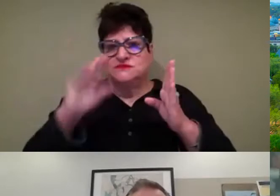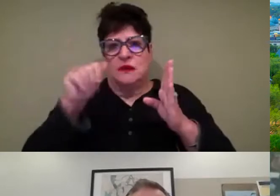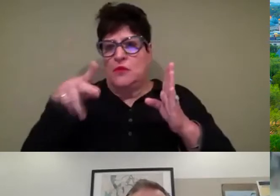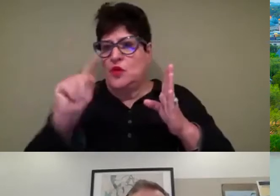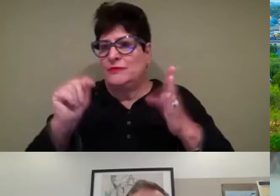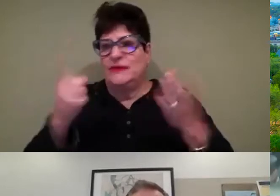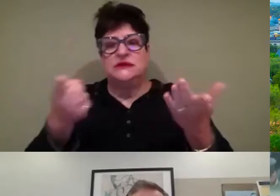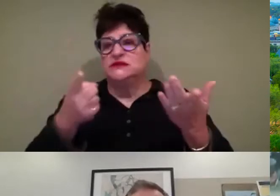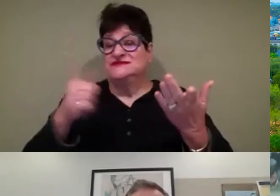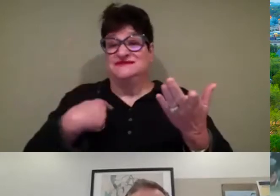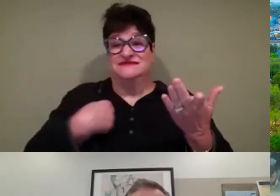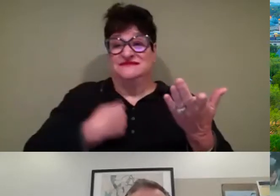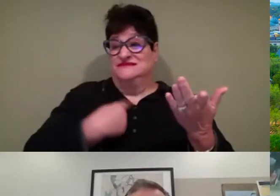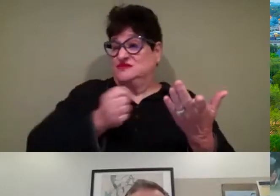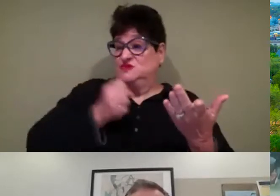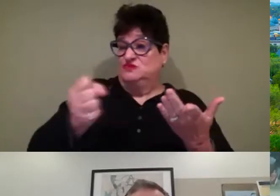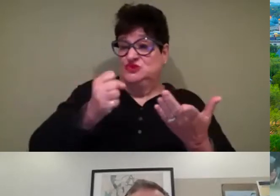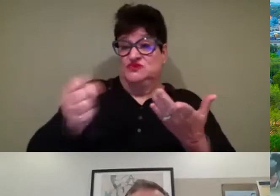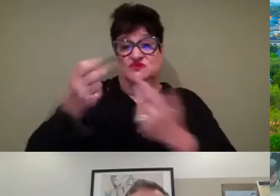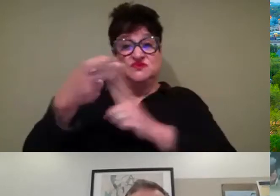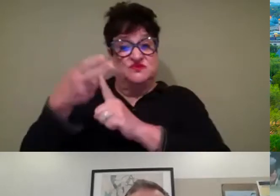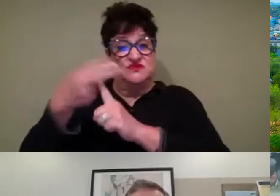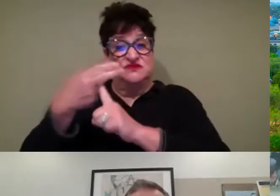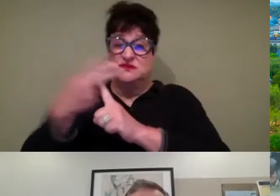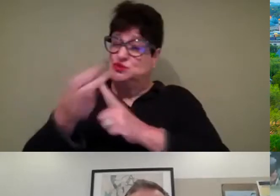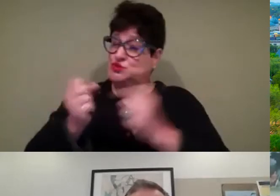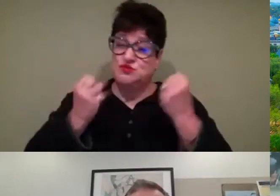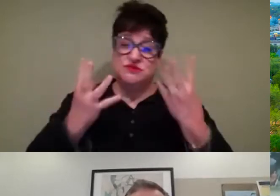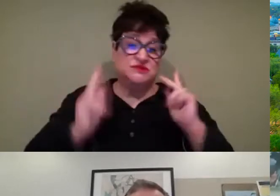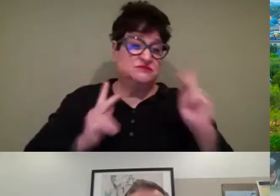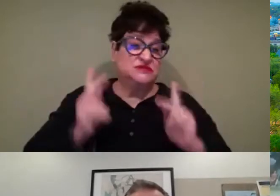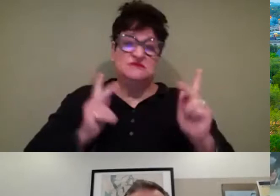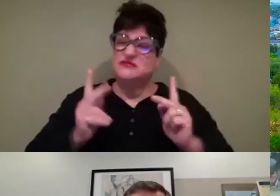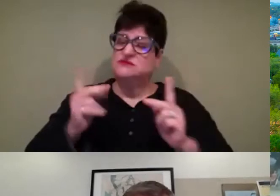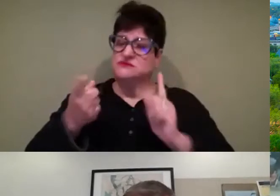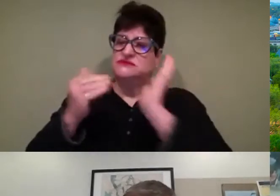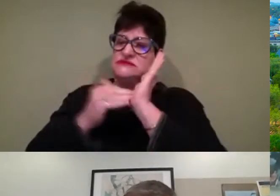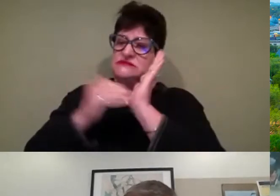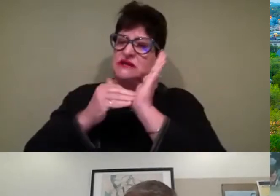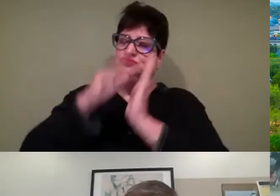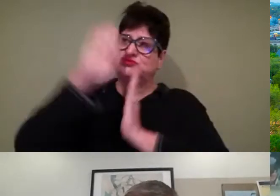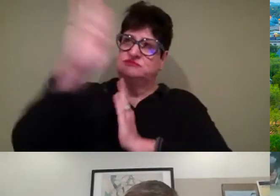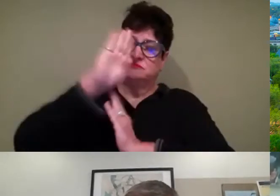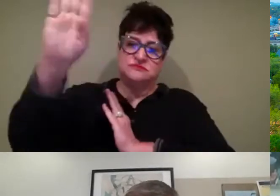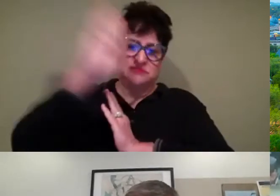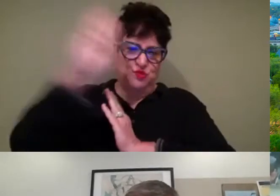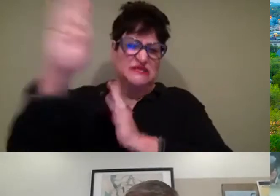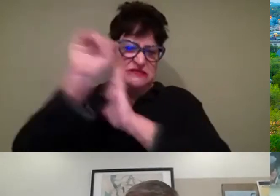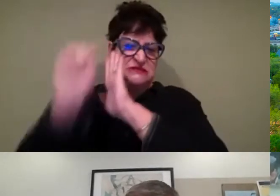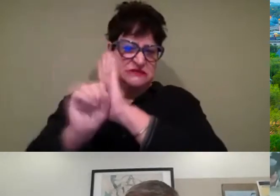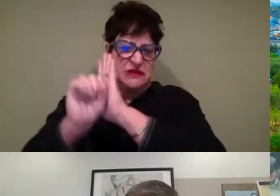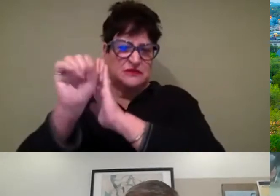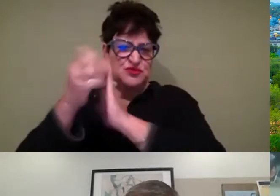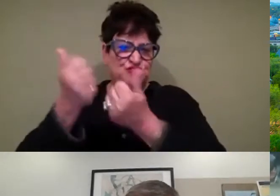house everyone is a major concern of ours. And it's been a much larger conversation that Dr. Dalal is having with the state and regional partners. We'd be happy to get you a